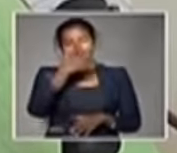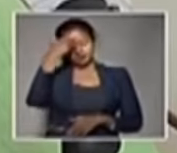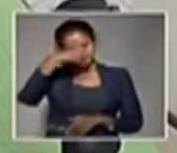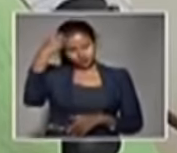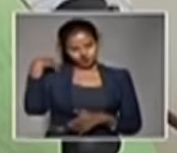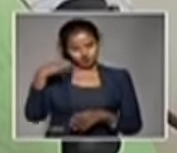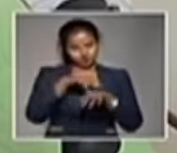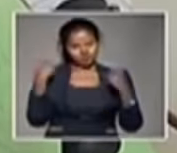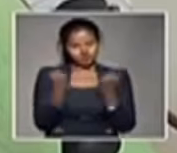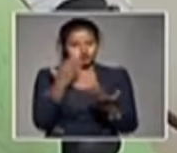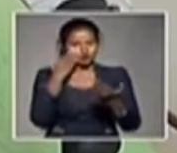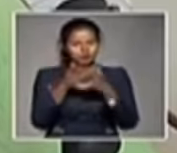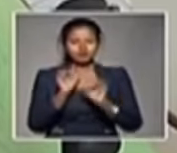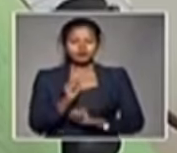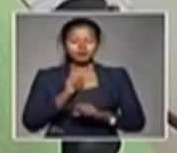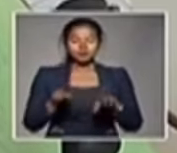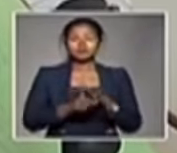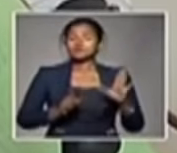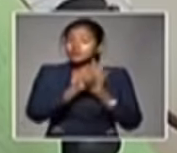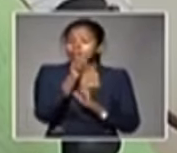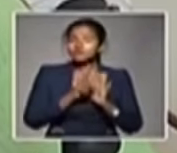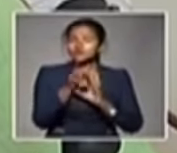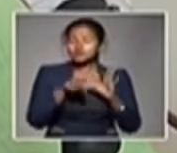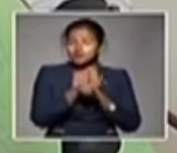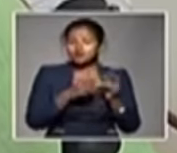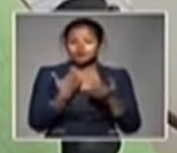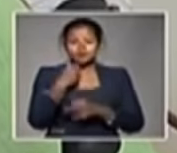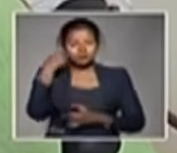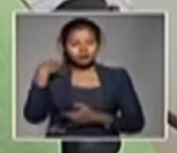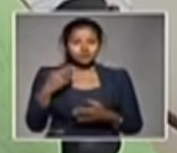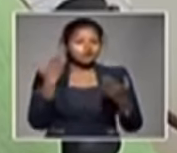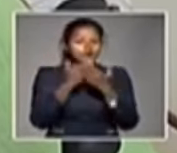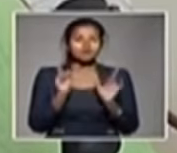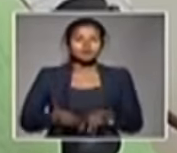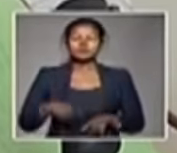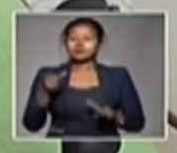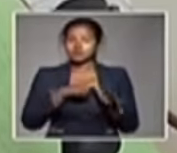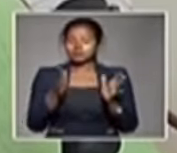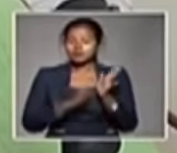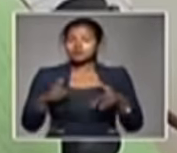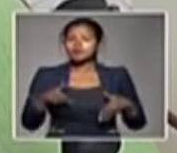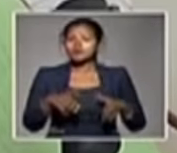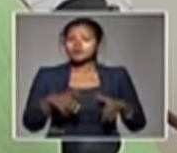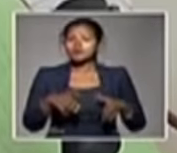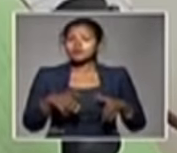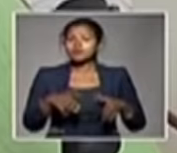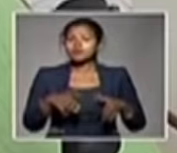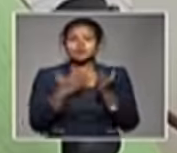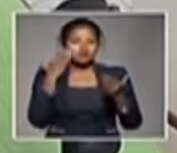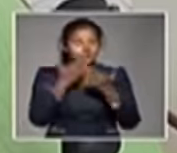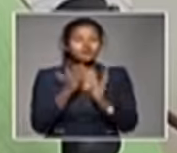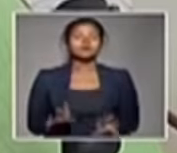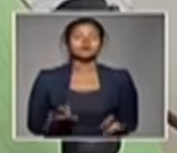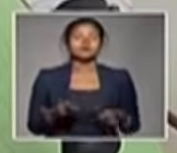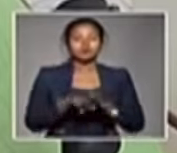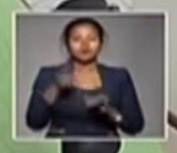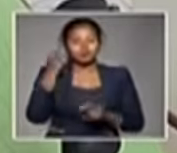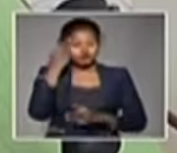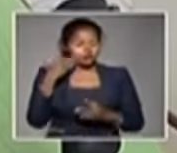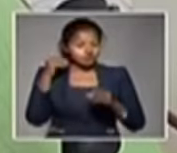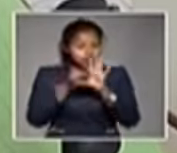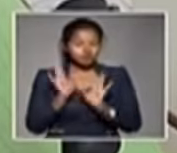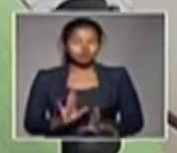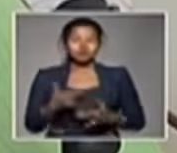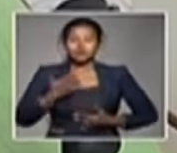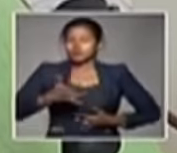can we face the Muslims in the East? What can we say to the Muslims in the Ampara district? The party's central committee must decide on this matter. I feel